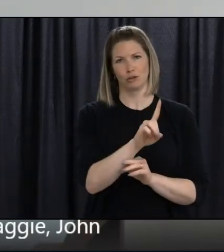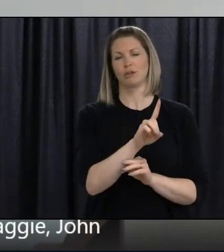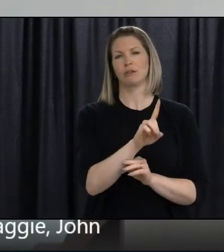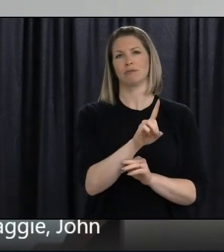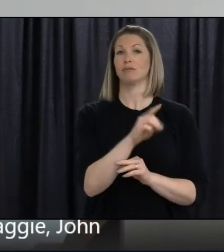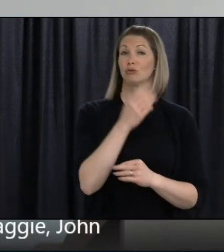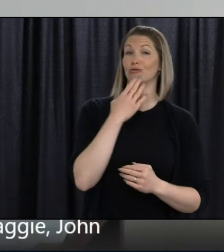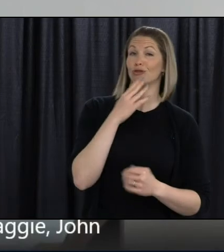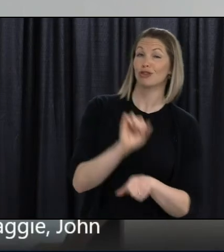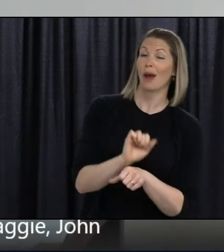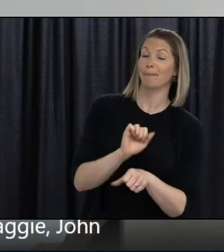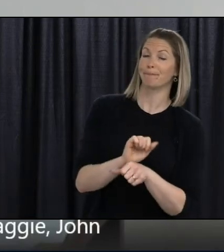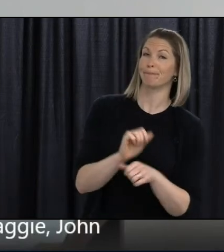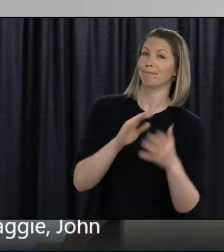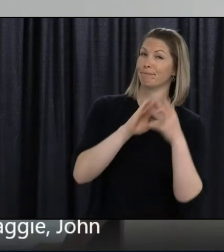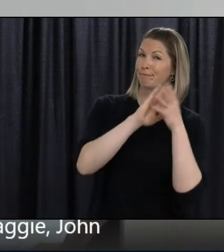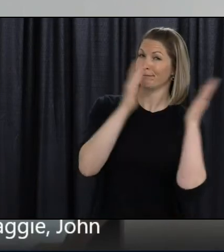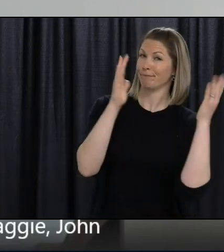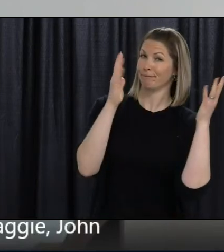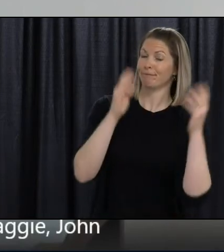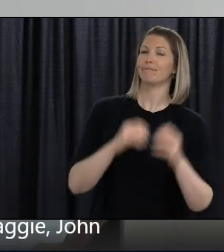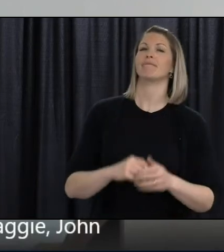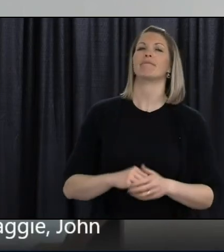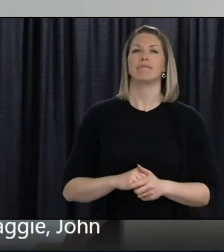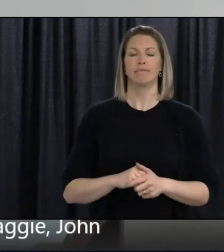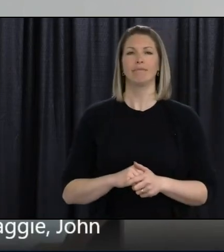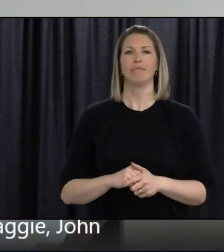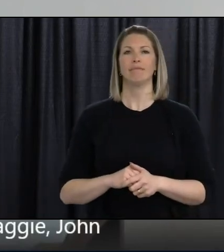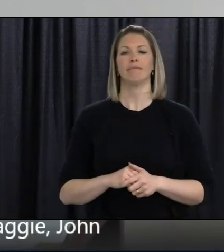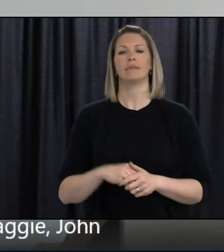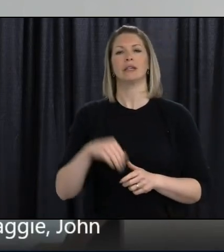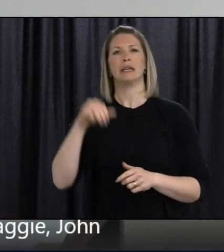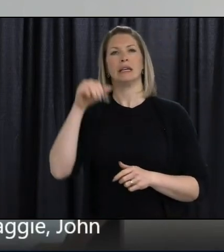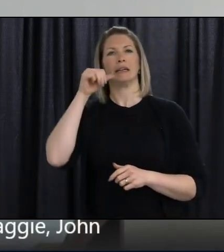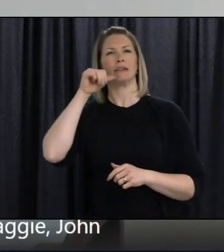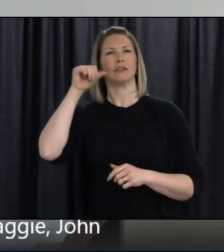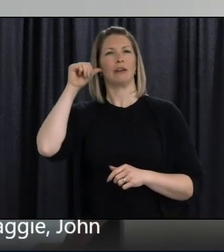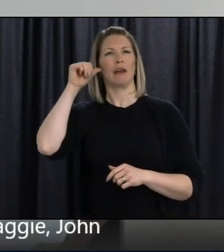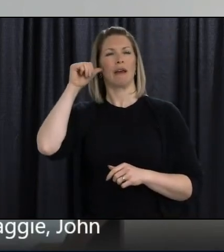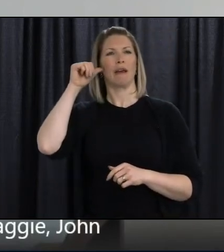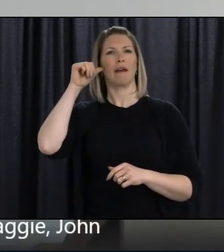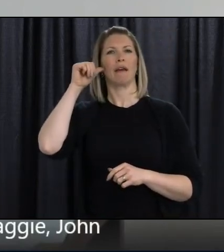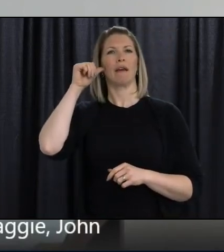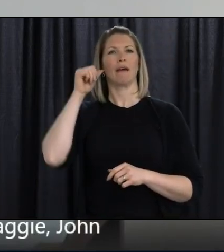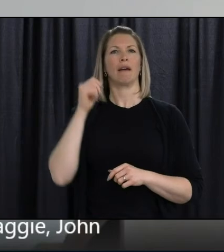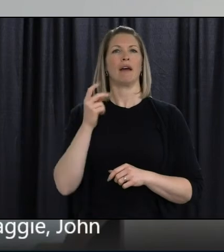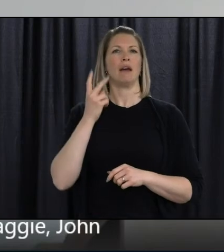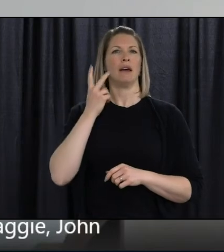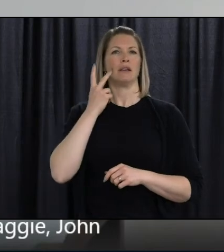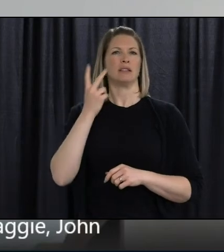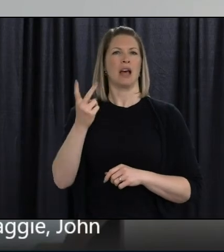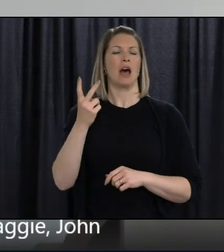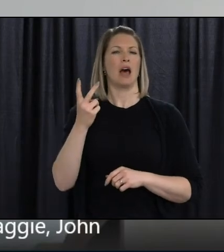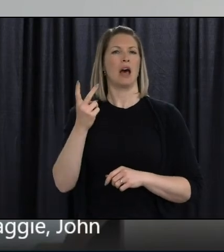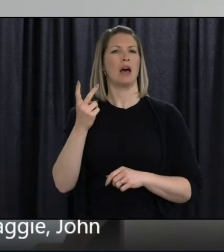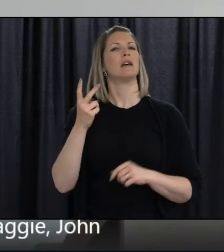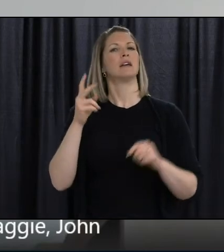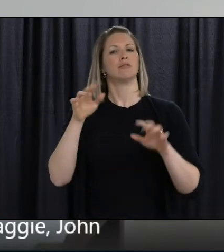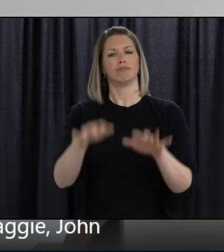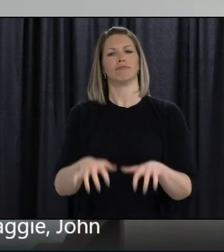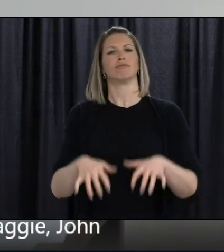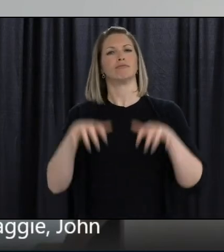So well done. Interestingly enough, yesterday, a presentation at the House of Commons